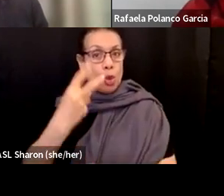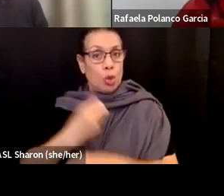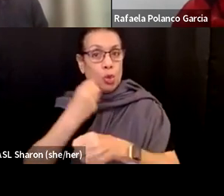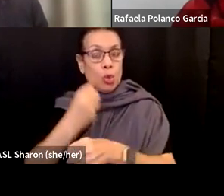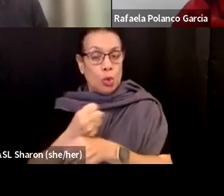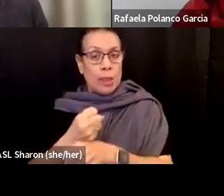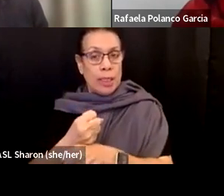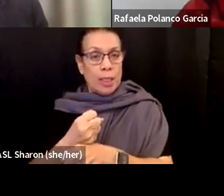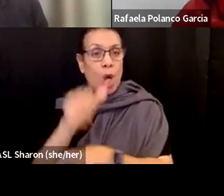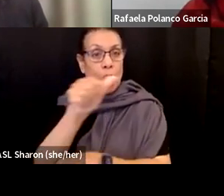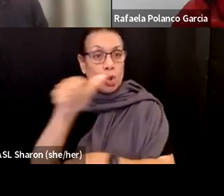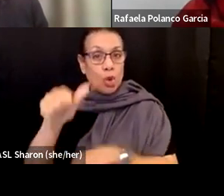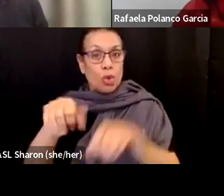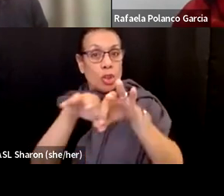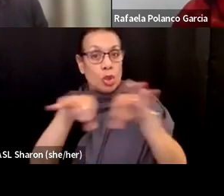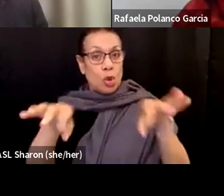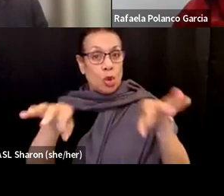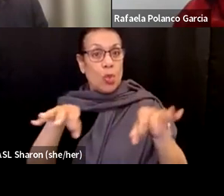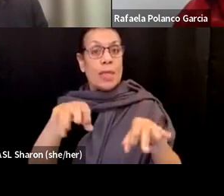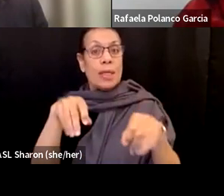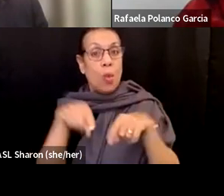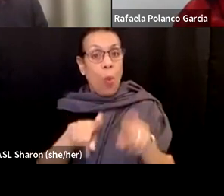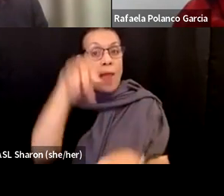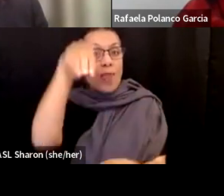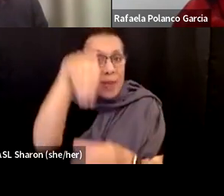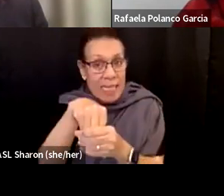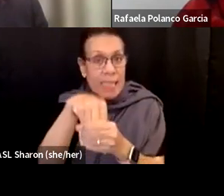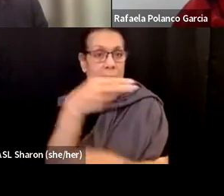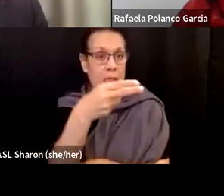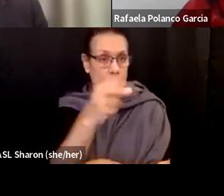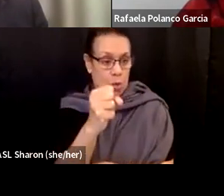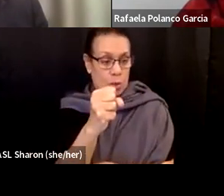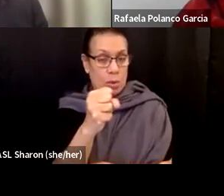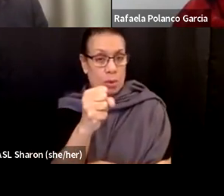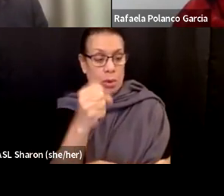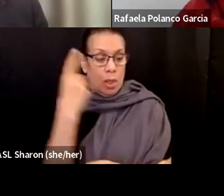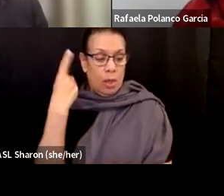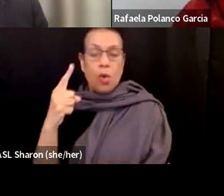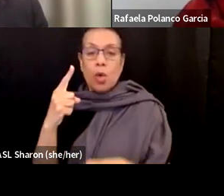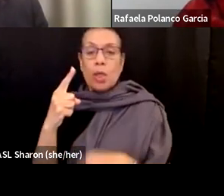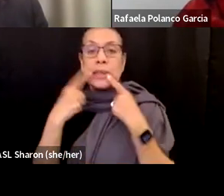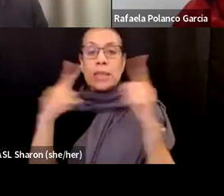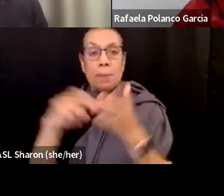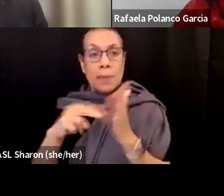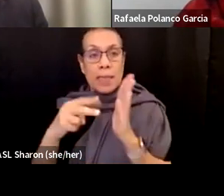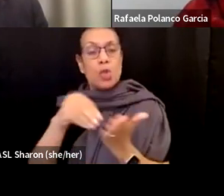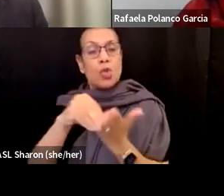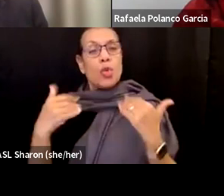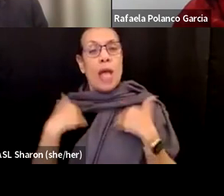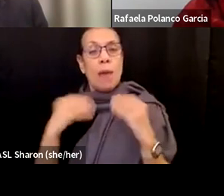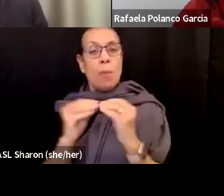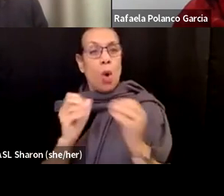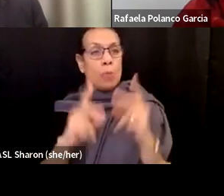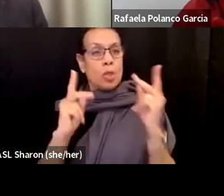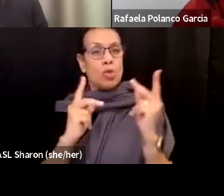get out of high school and have more opportunity success to me means you know students have more opportunity to